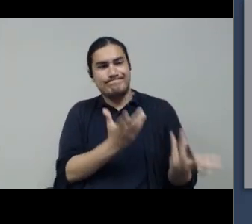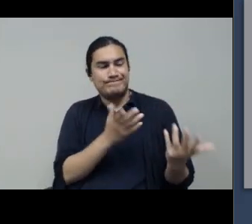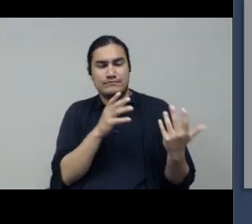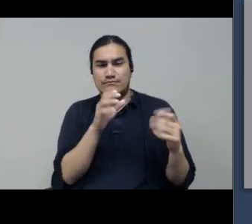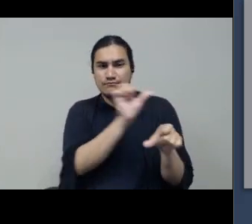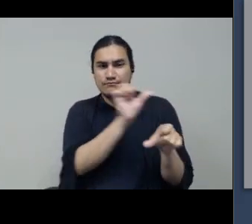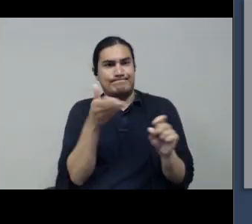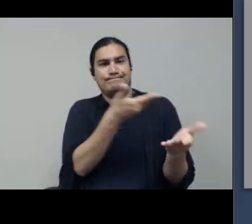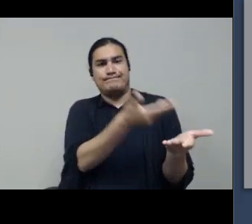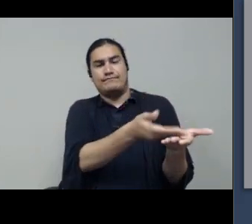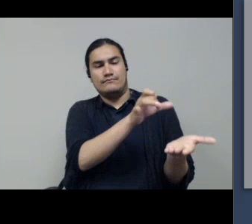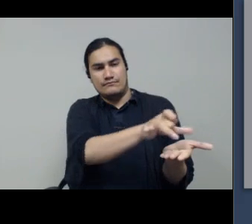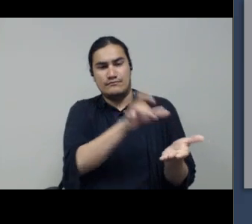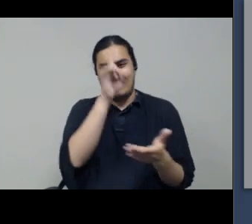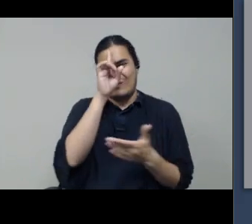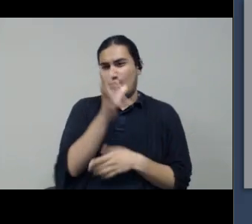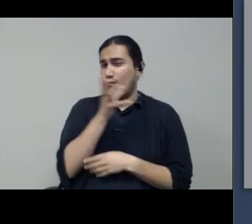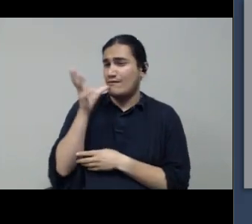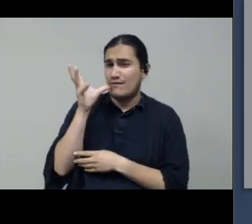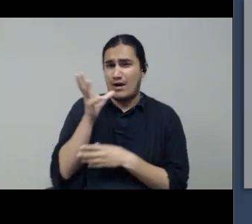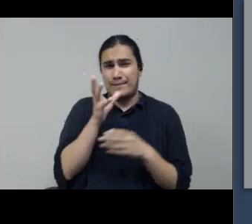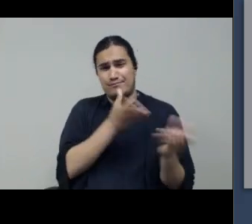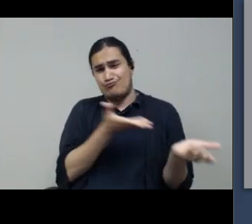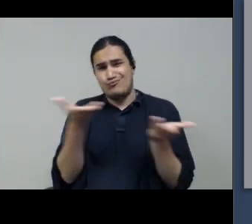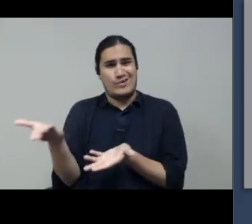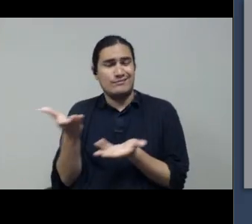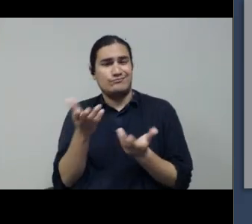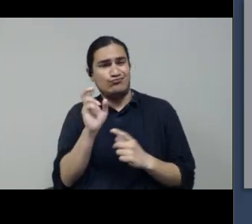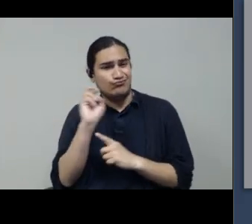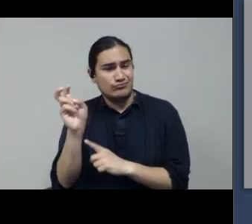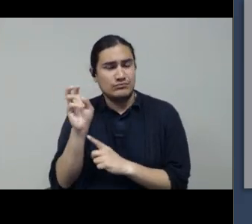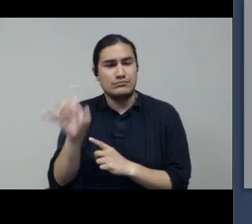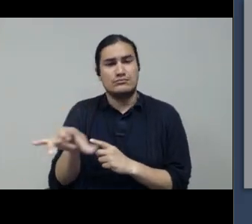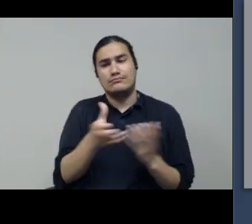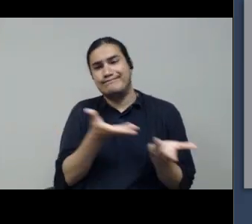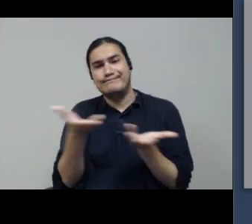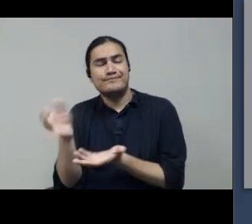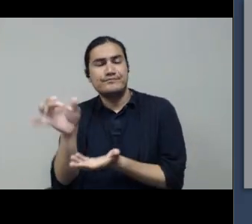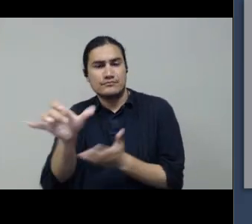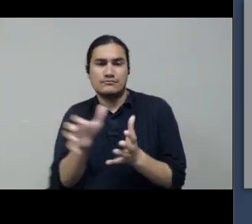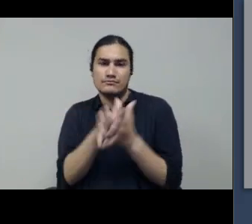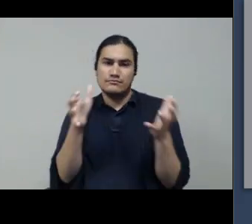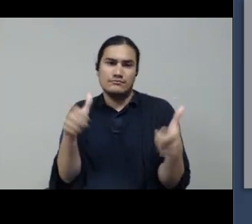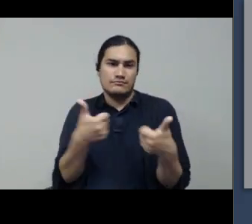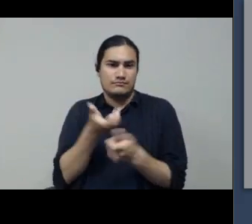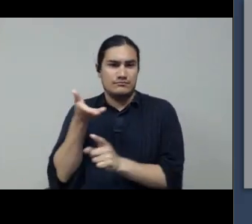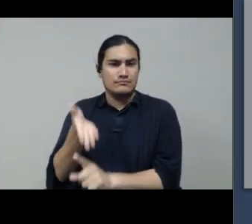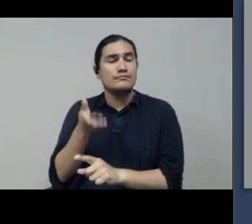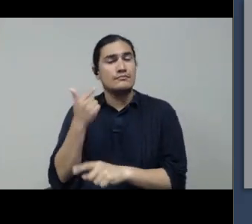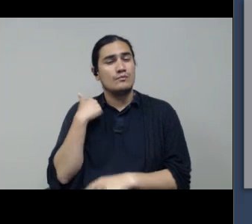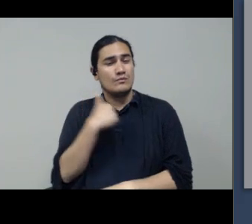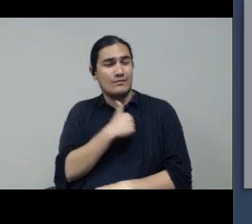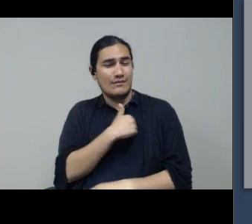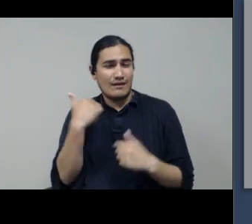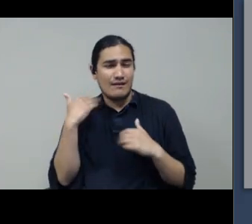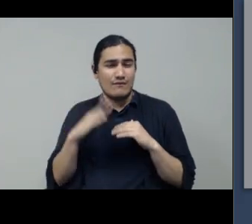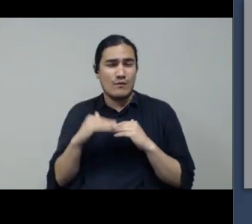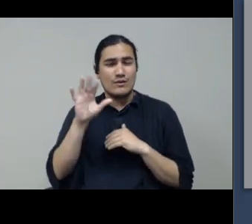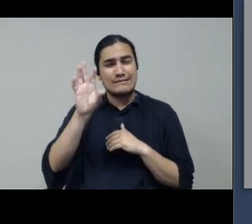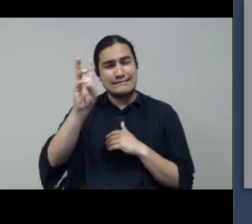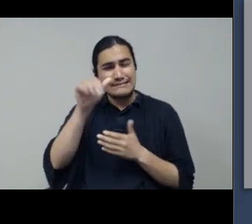getting agricultural goods to market like rural Fresno County. There's a lot of challenges there. We have over 6,000